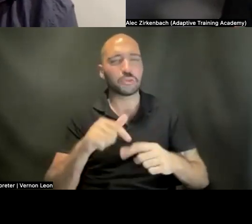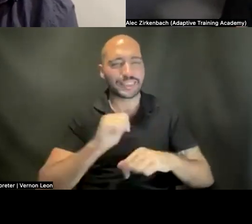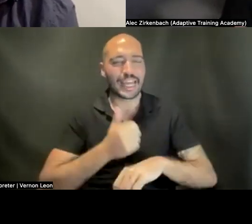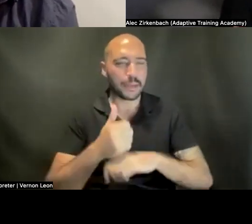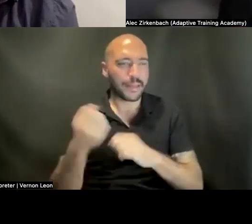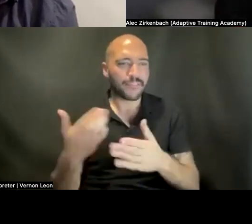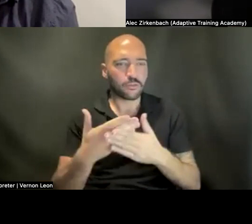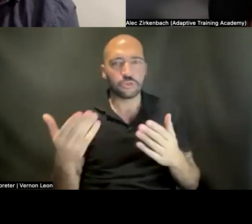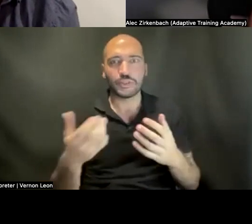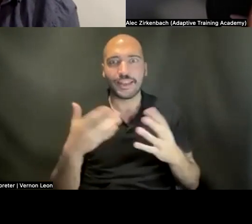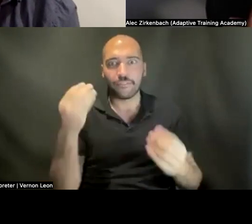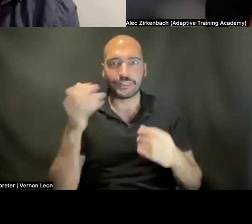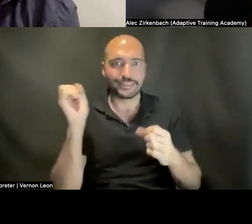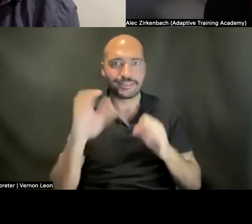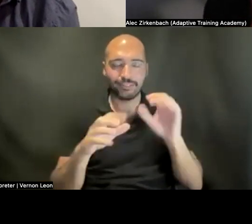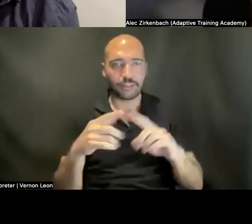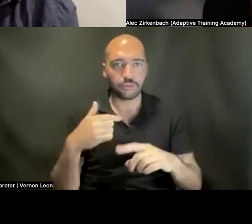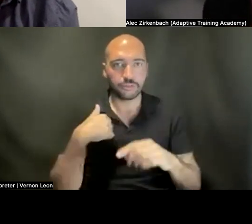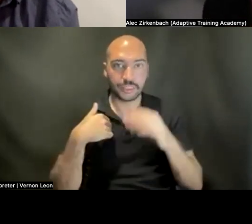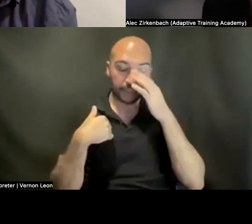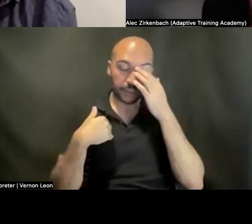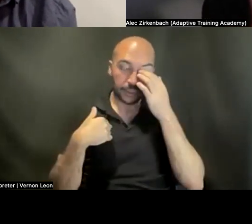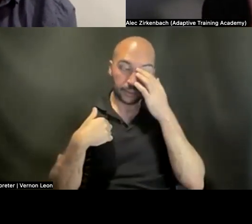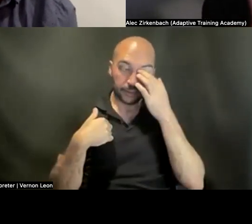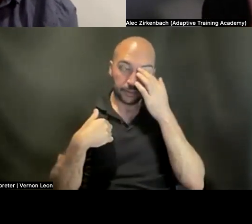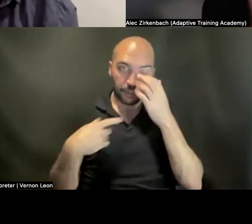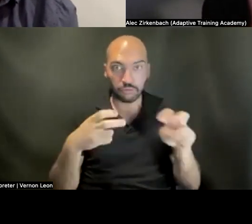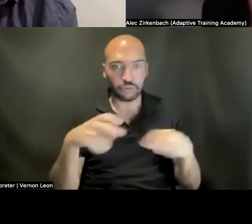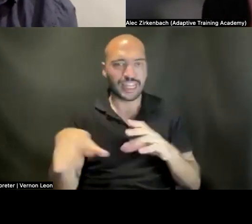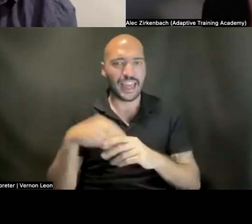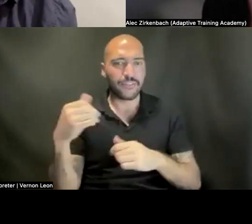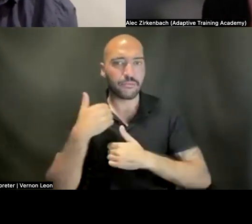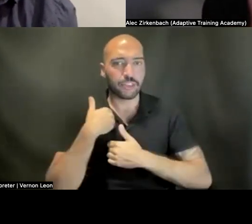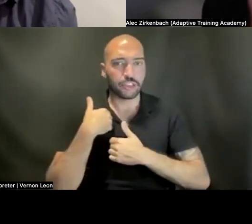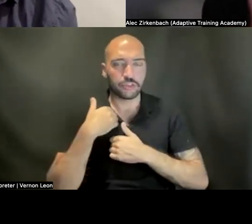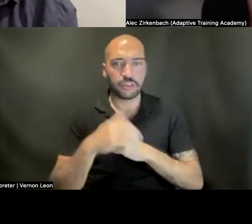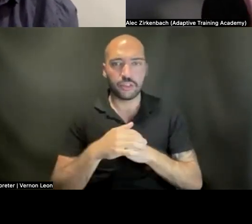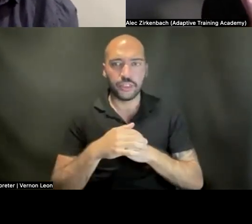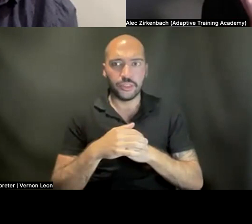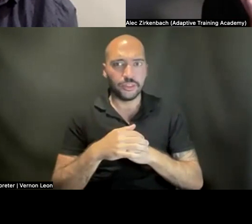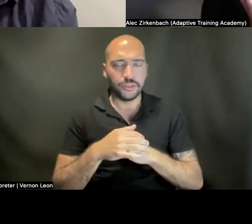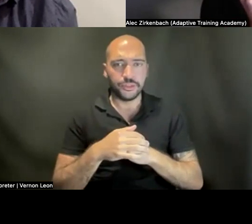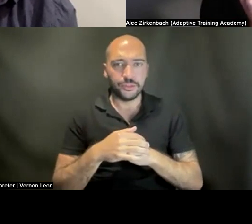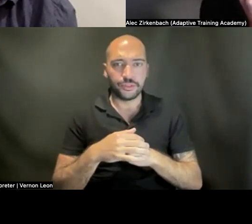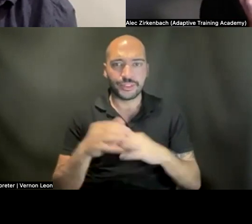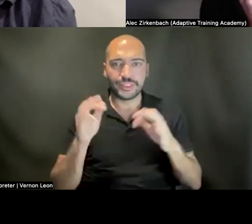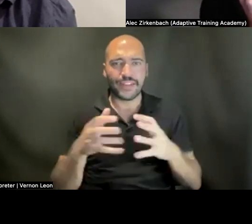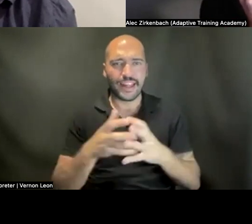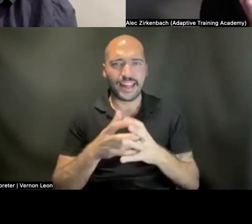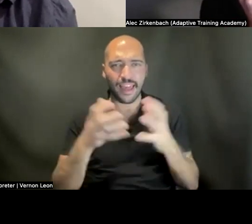much information given out to me when I was transitioning out of the military, and definitely a lot